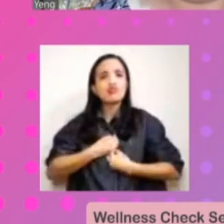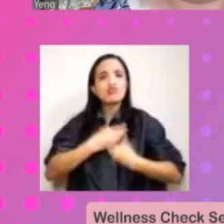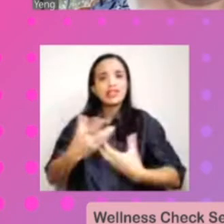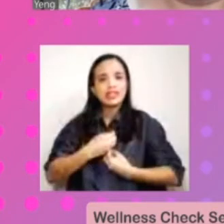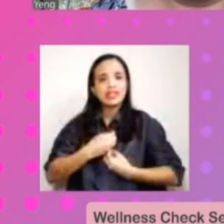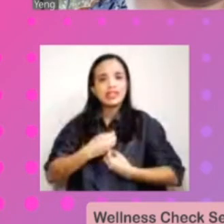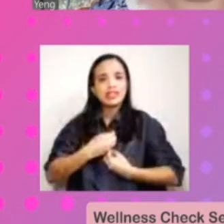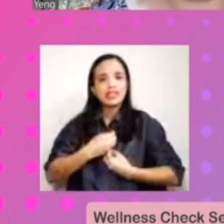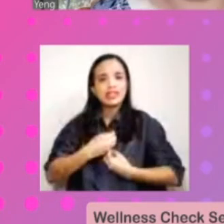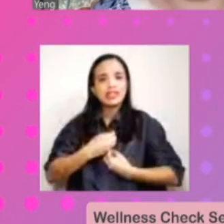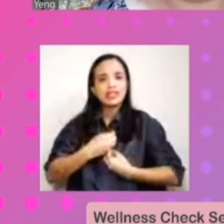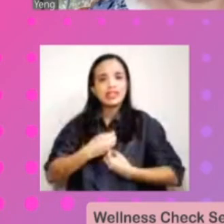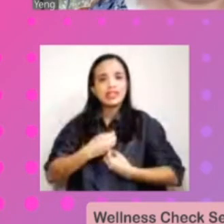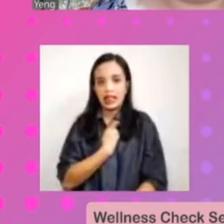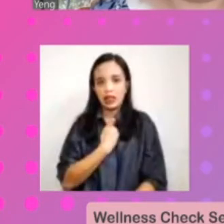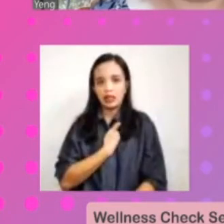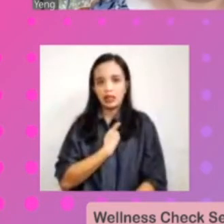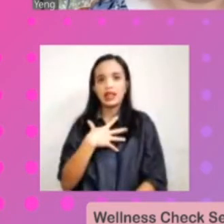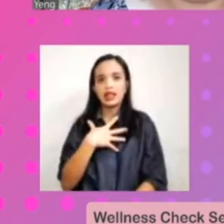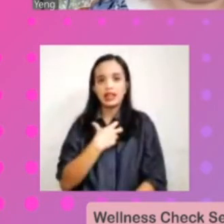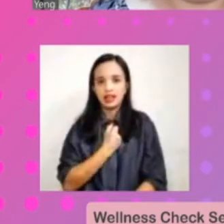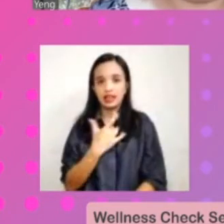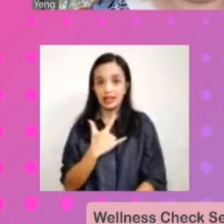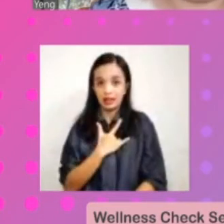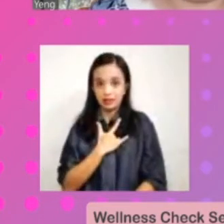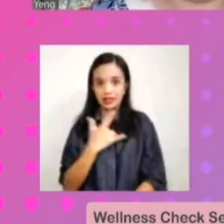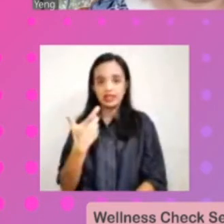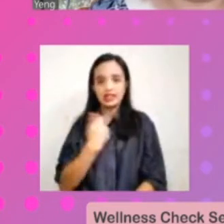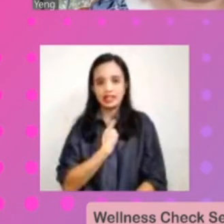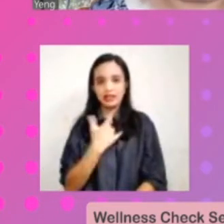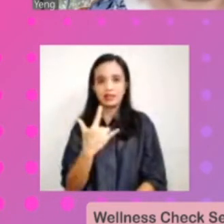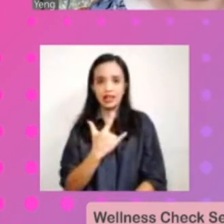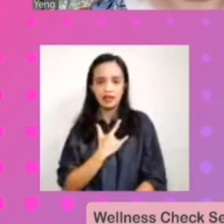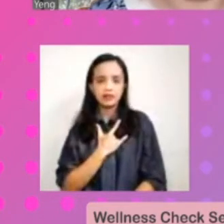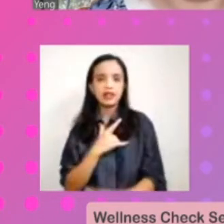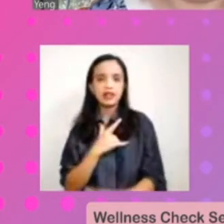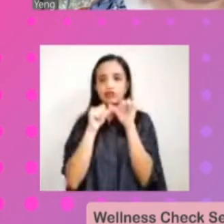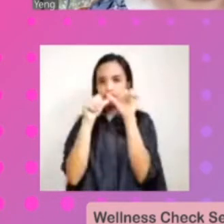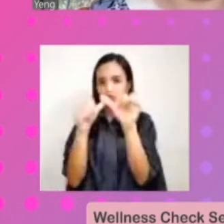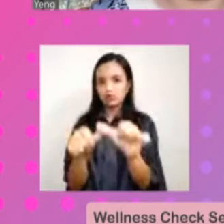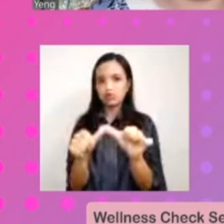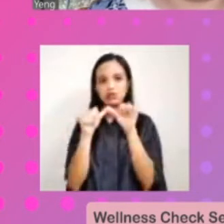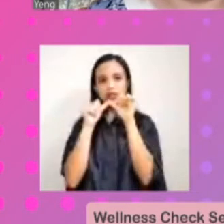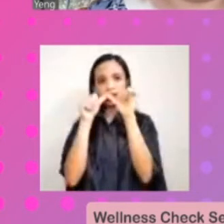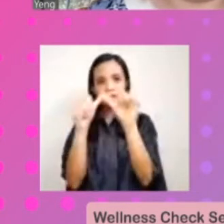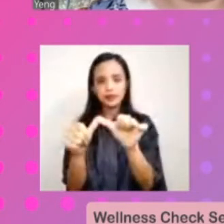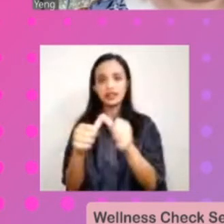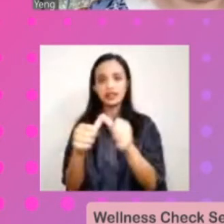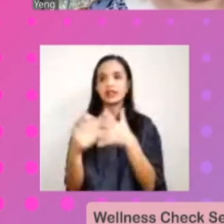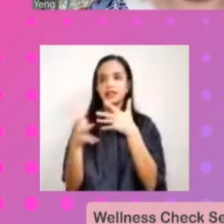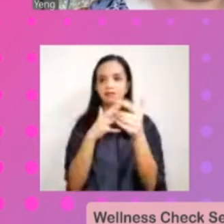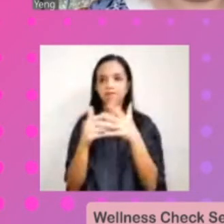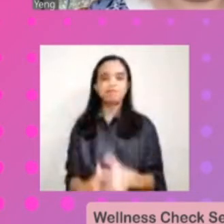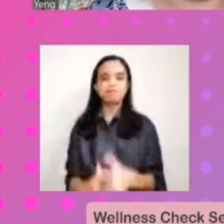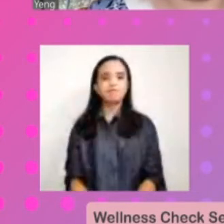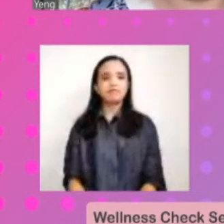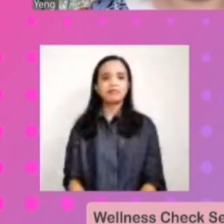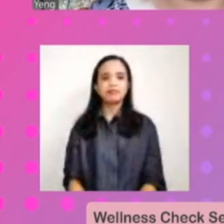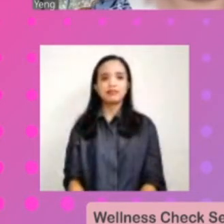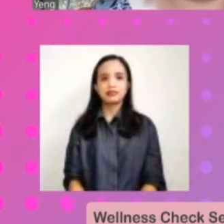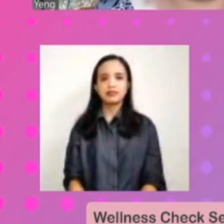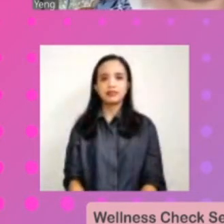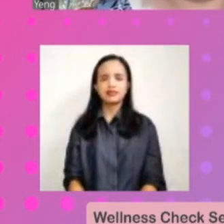good not just for the physical health, but mentally as well, because it gives you something to look forward to. It keeps you motivated. And it's a